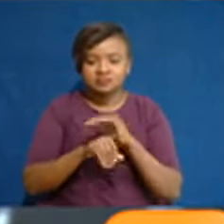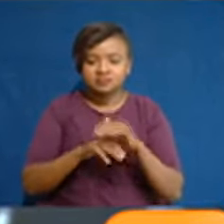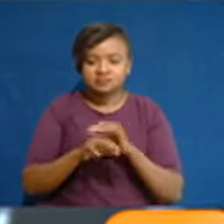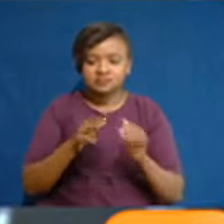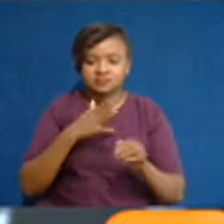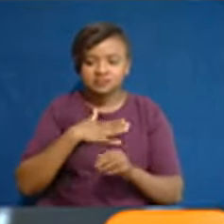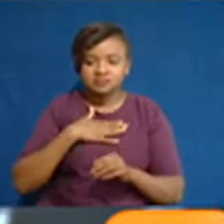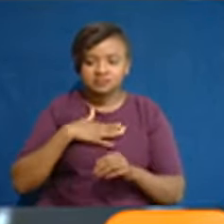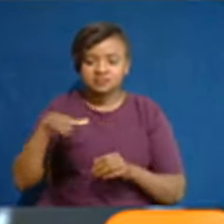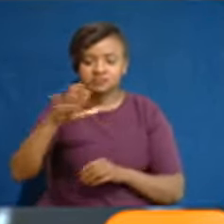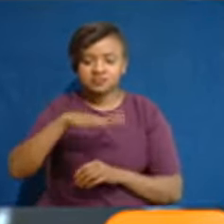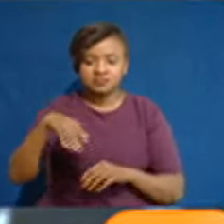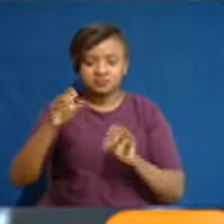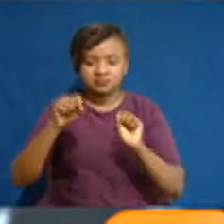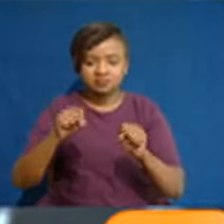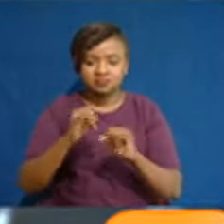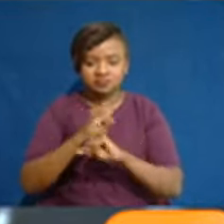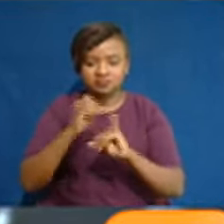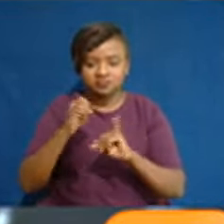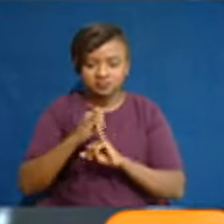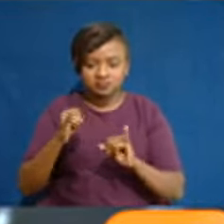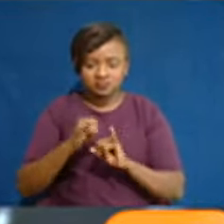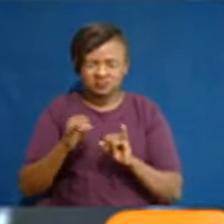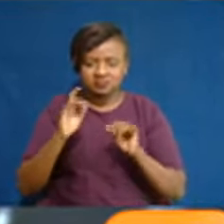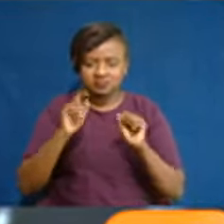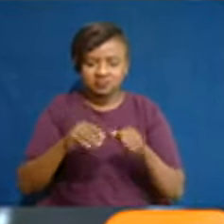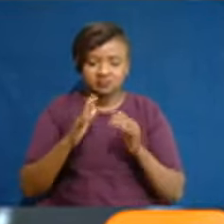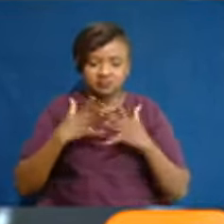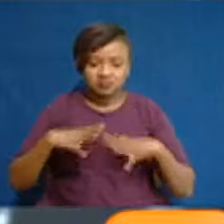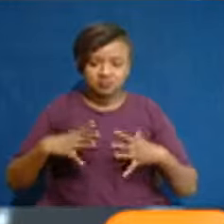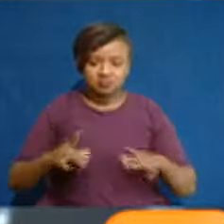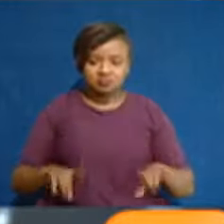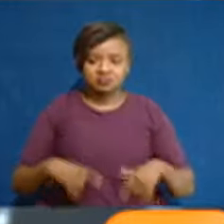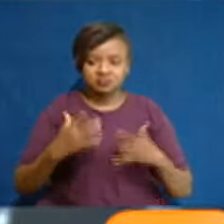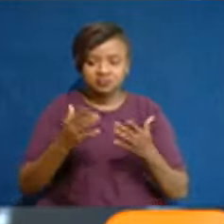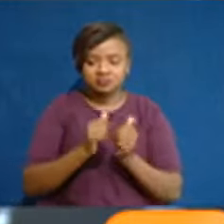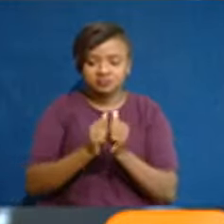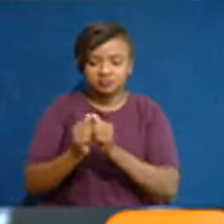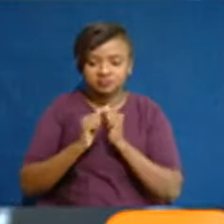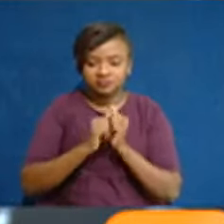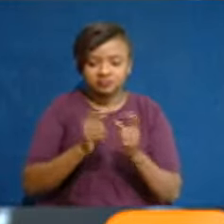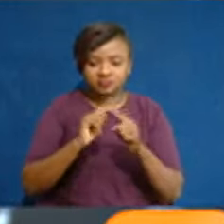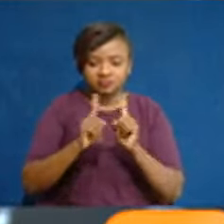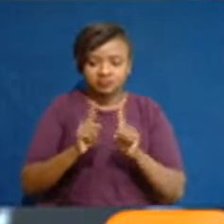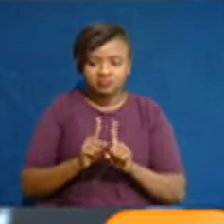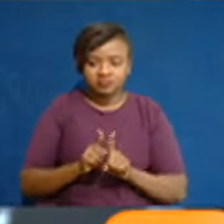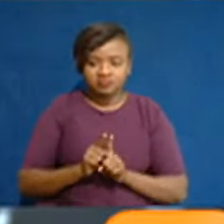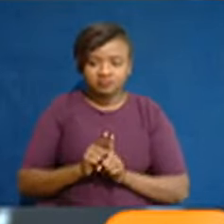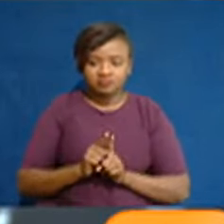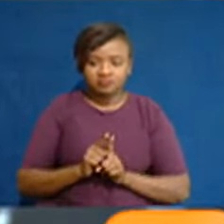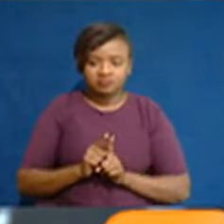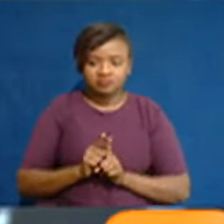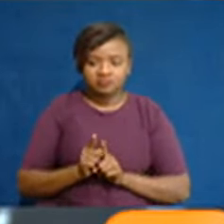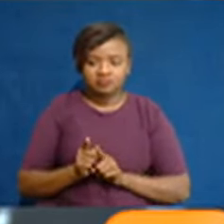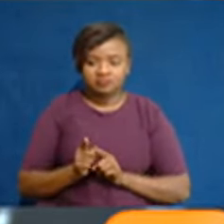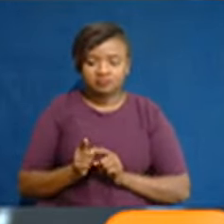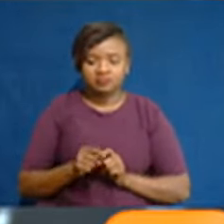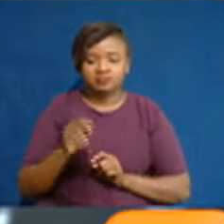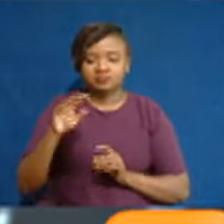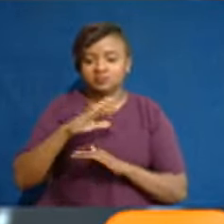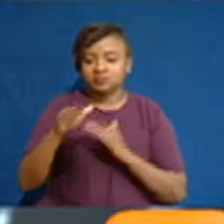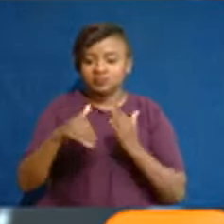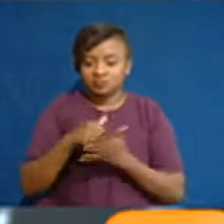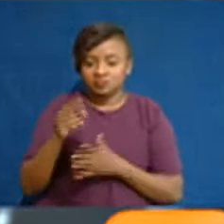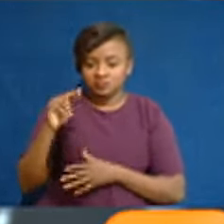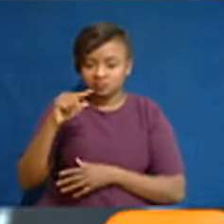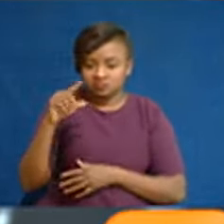environment itself can be clean and safe for existence as human beings. And of course, even this period, for sure, non-governmental organizations have played a